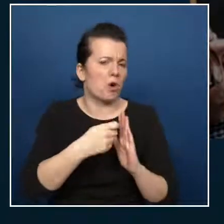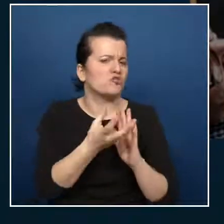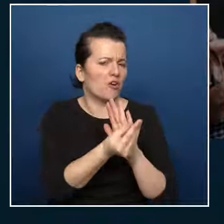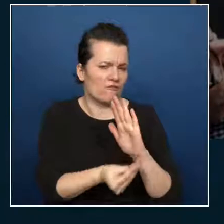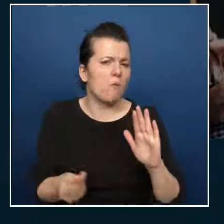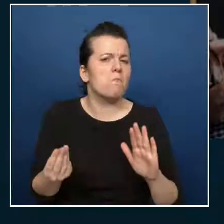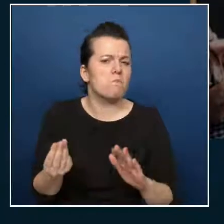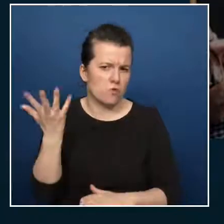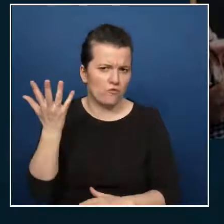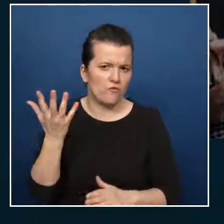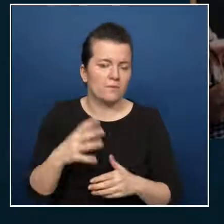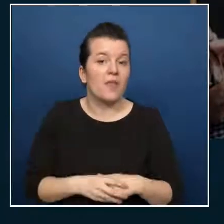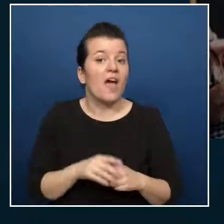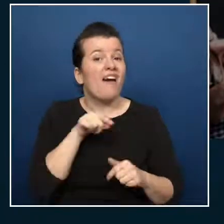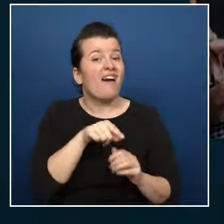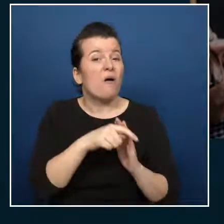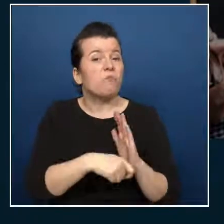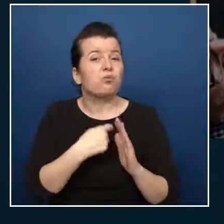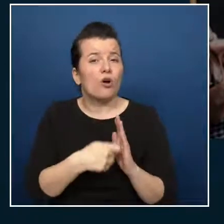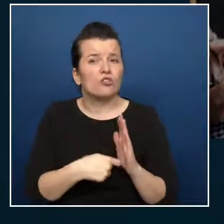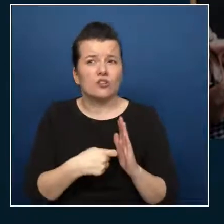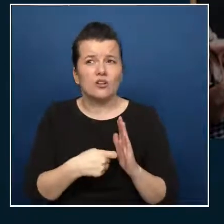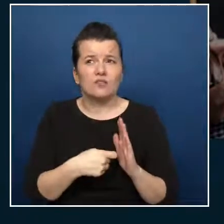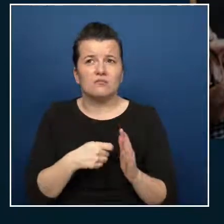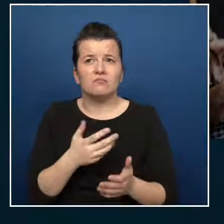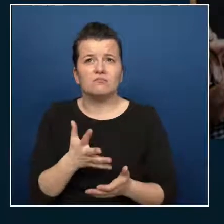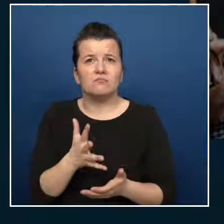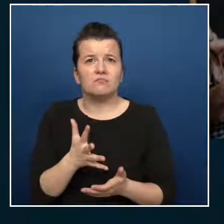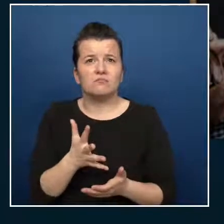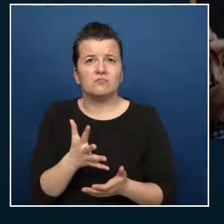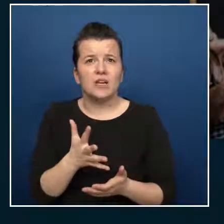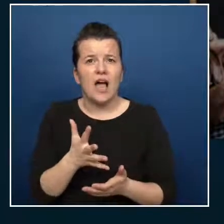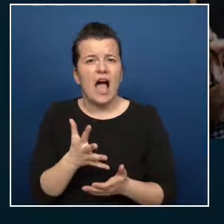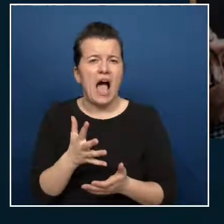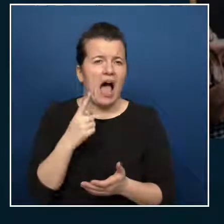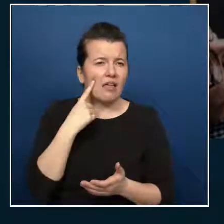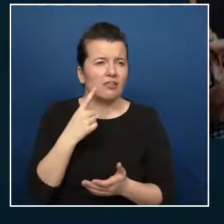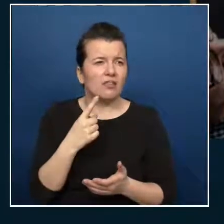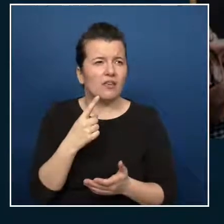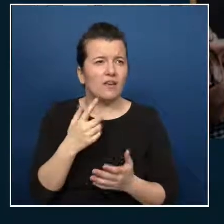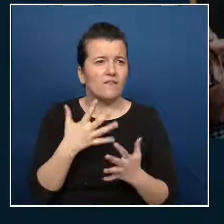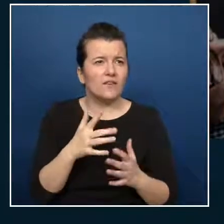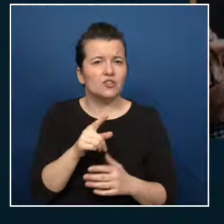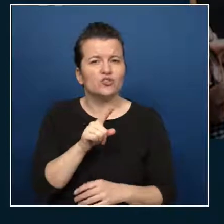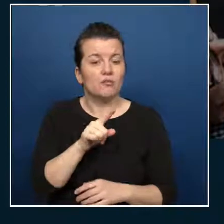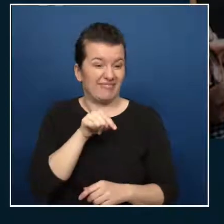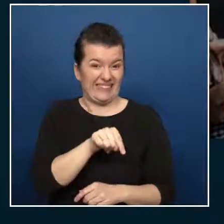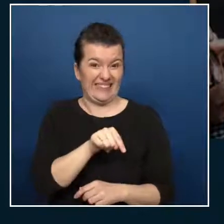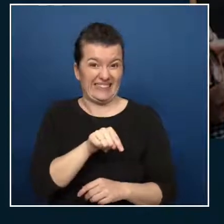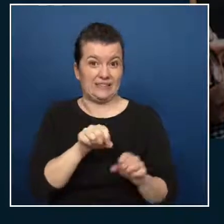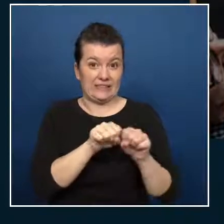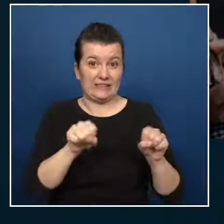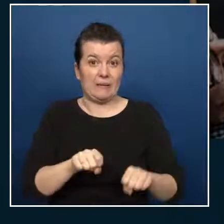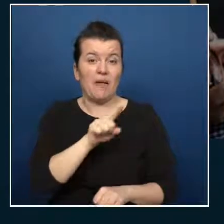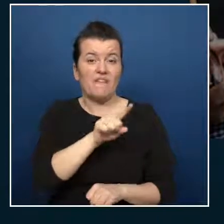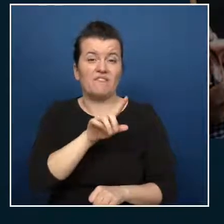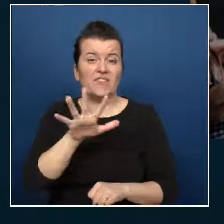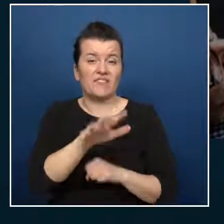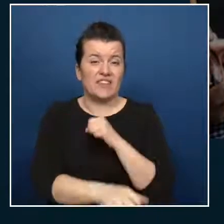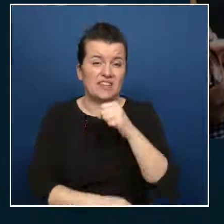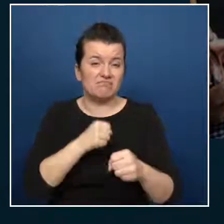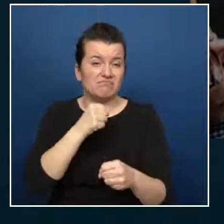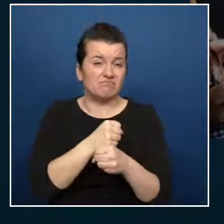that is already, it's a at least 15-year-old system that is already running